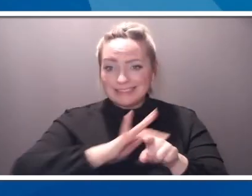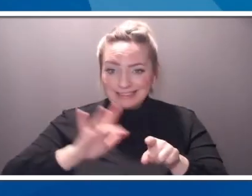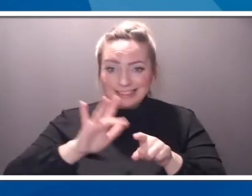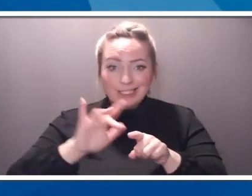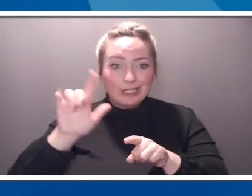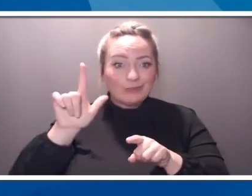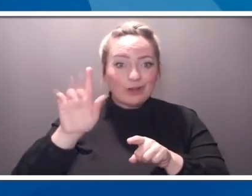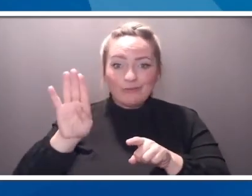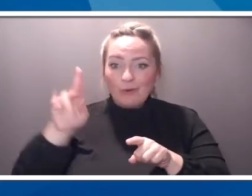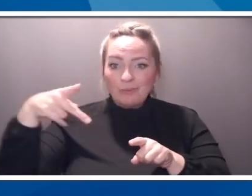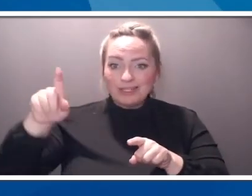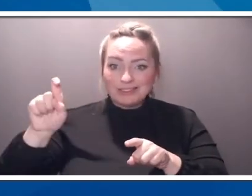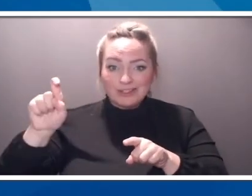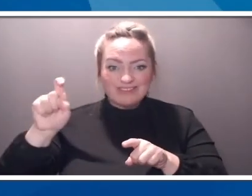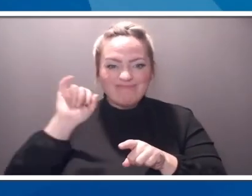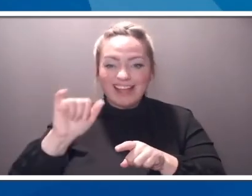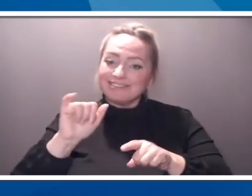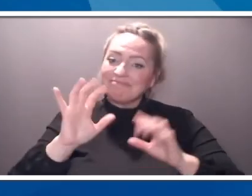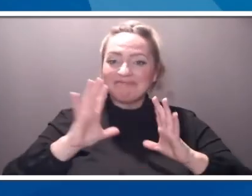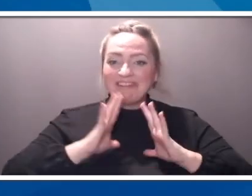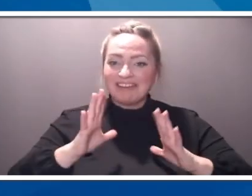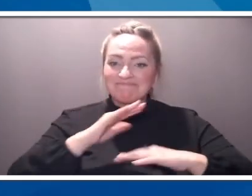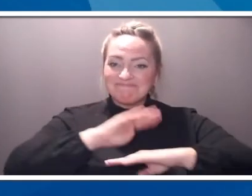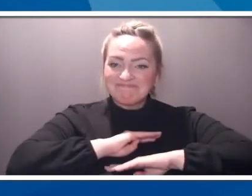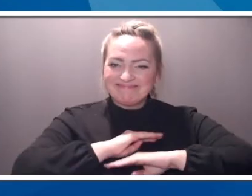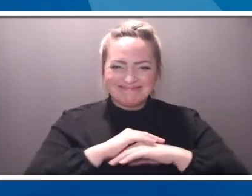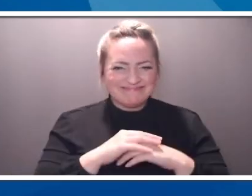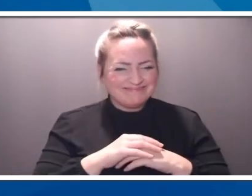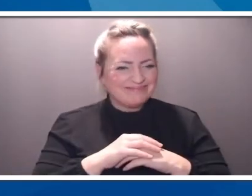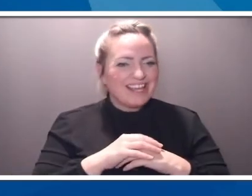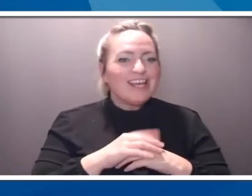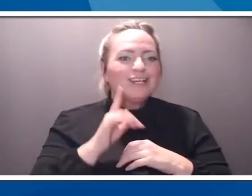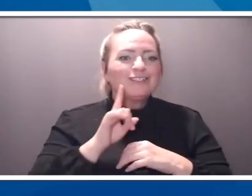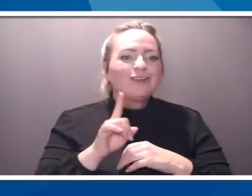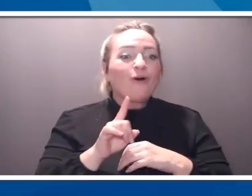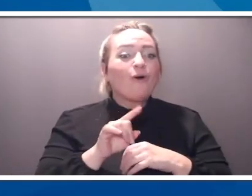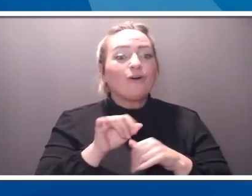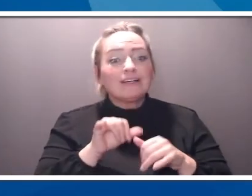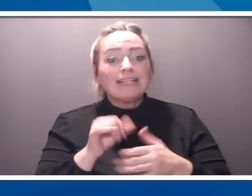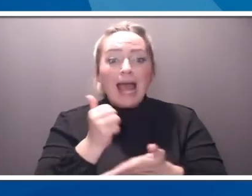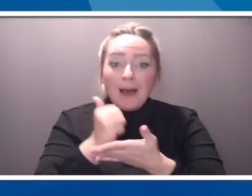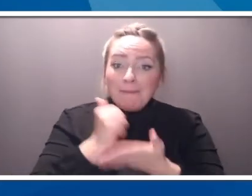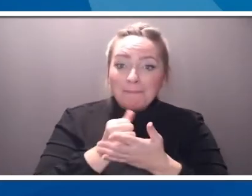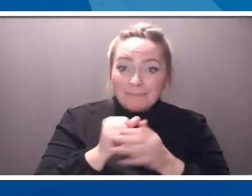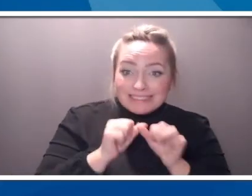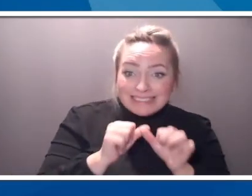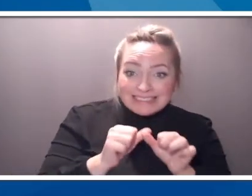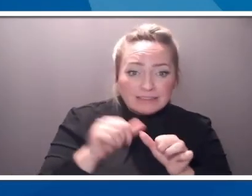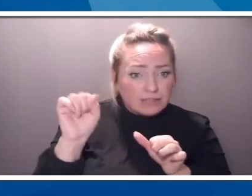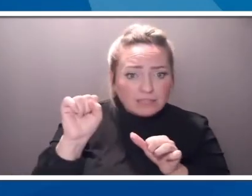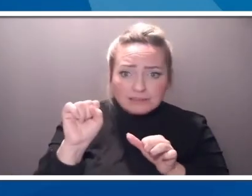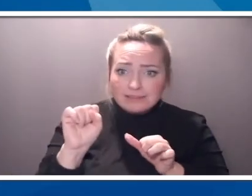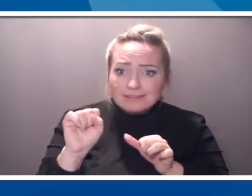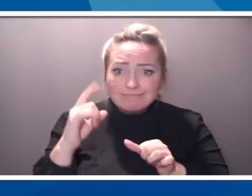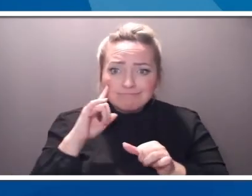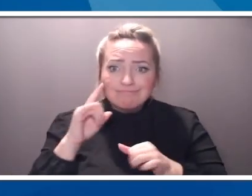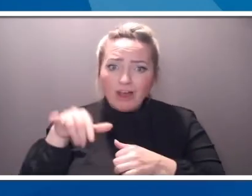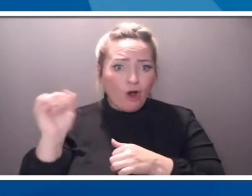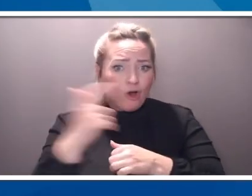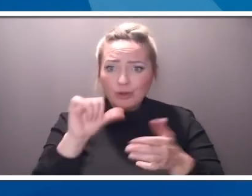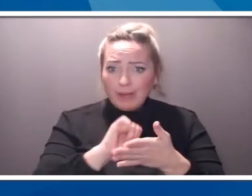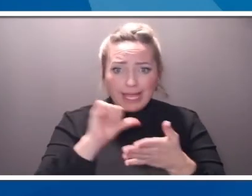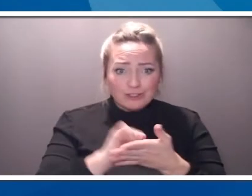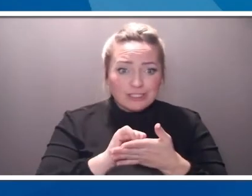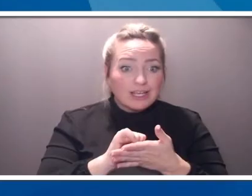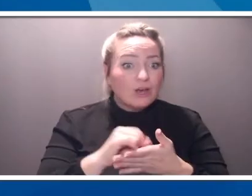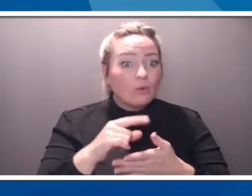enough spacing around it of 24 pixels, that is perfectly fine. Consistent help sounds like, yes, you want